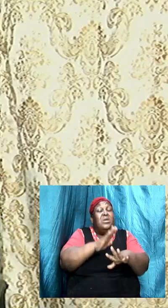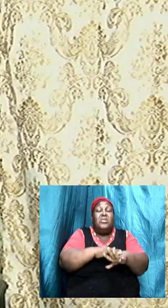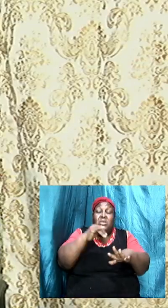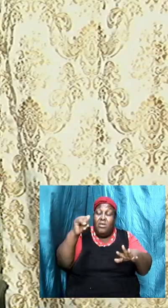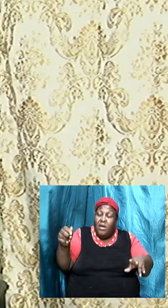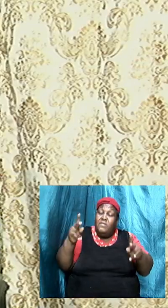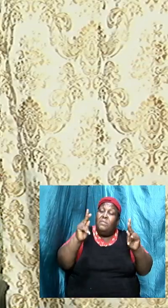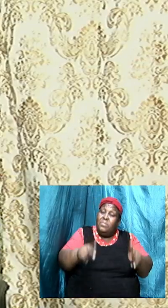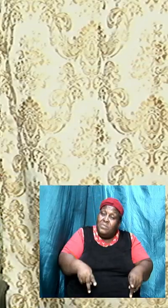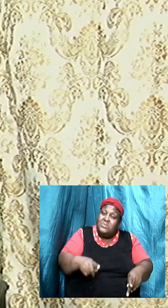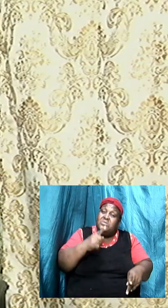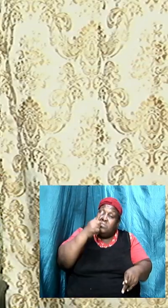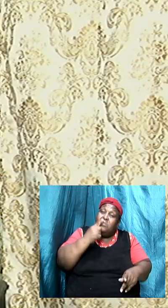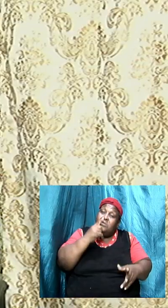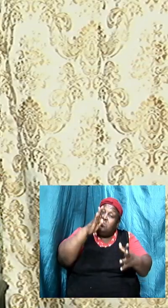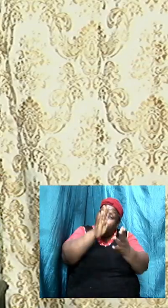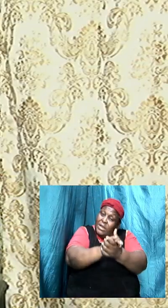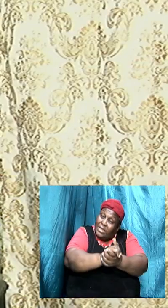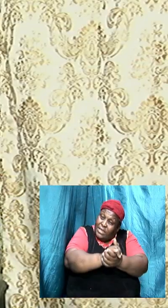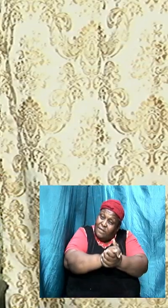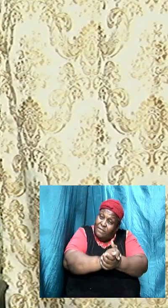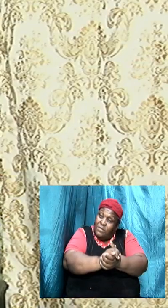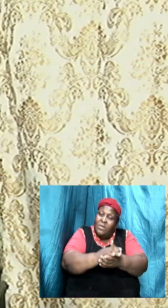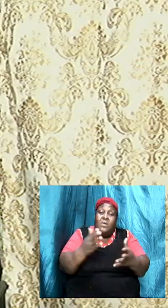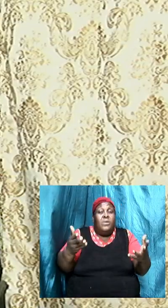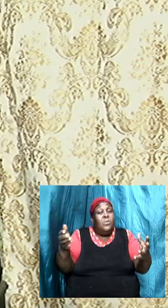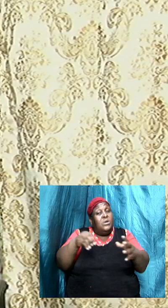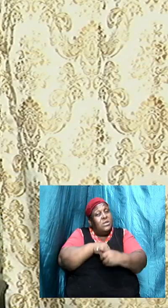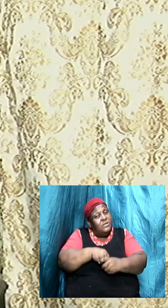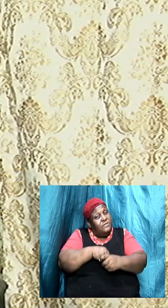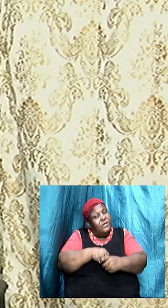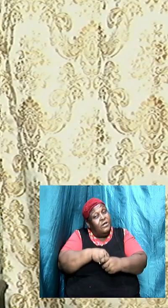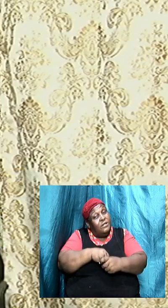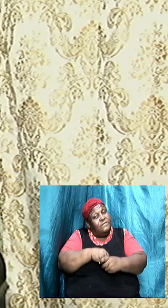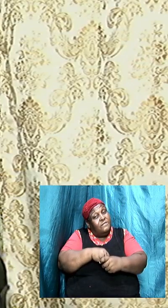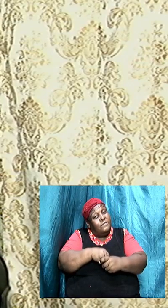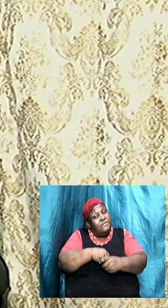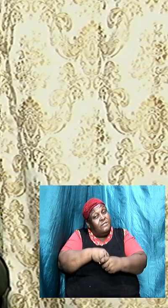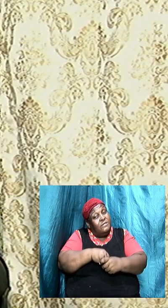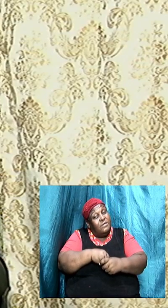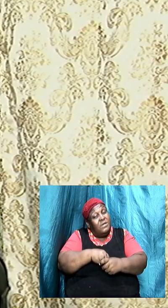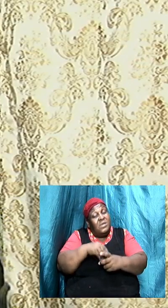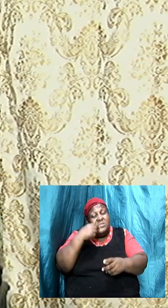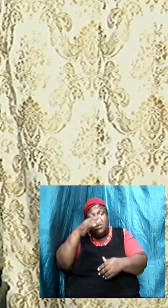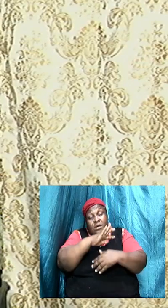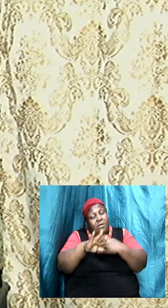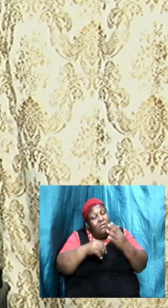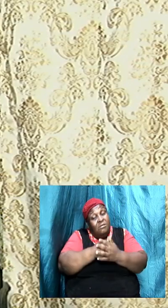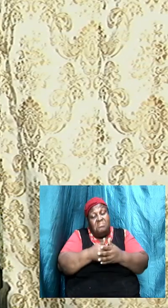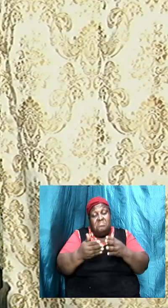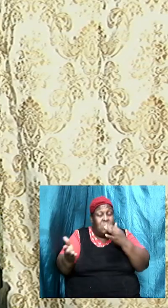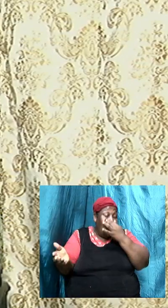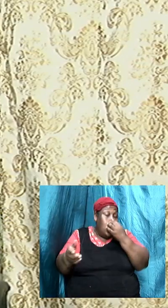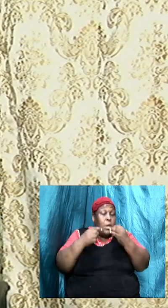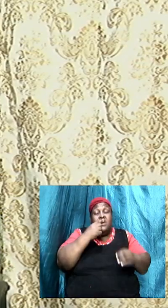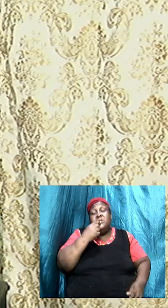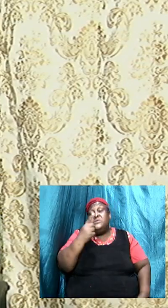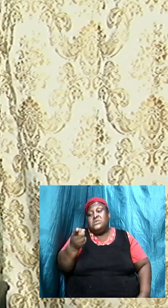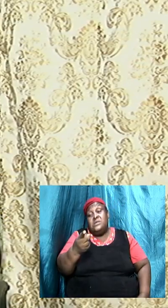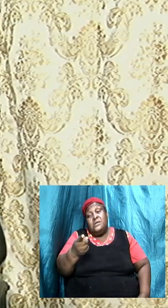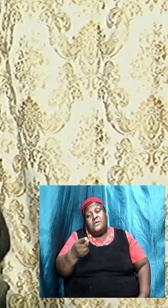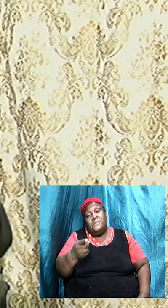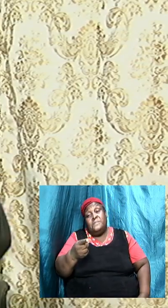be convinced of what they are involved in. I say all of that to say